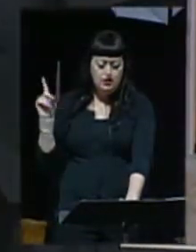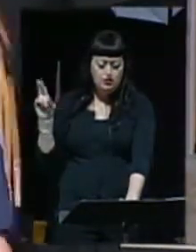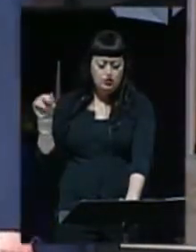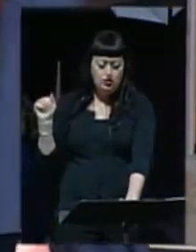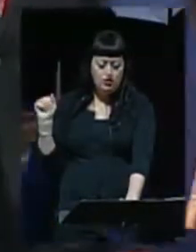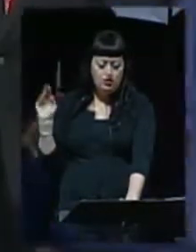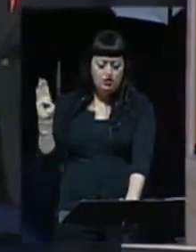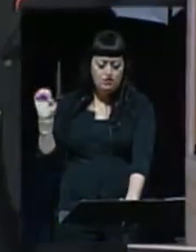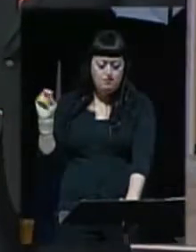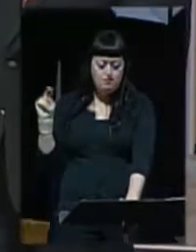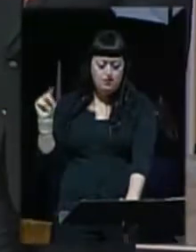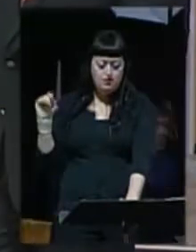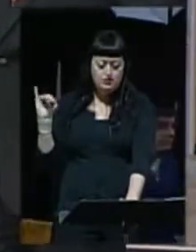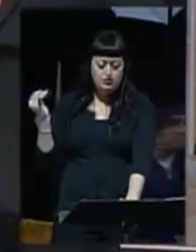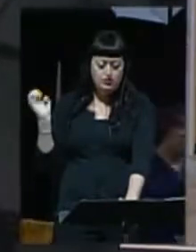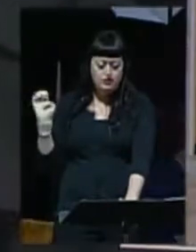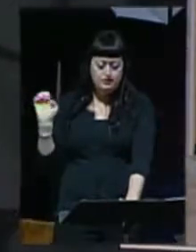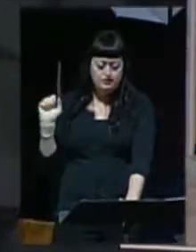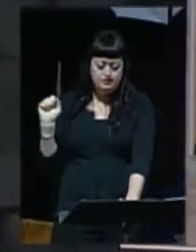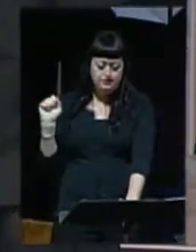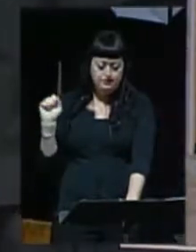Kendra Bonchi.